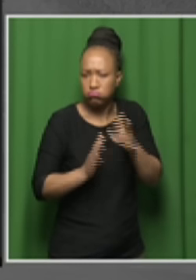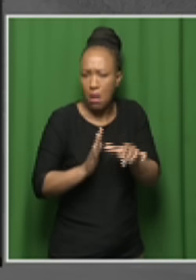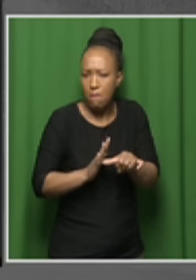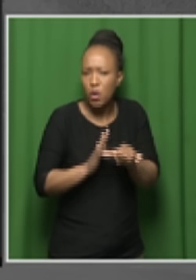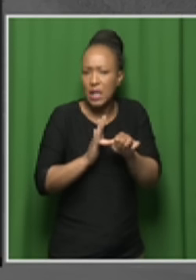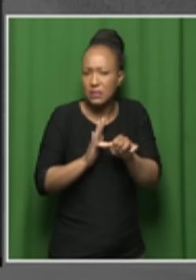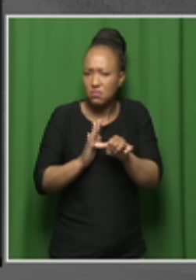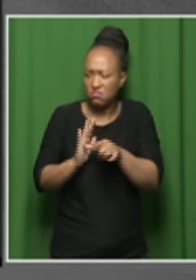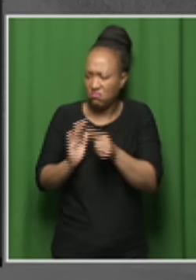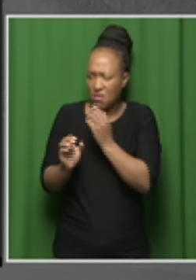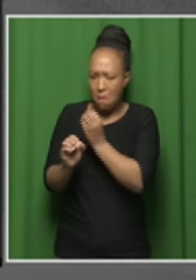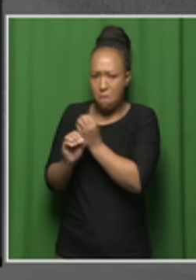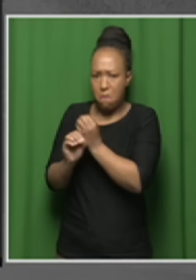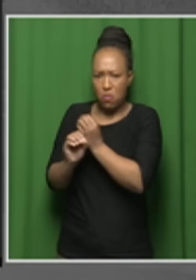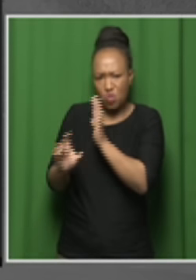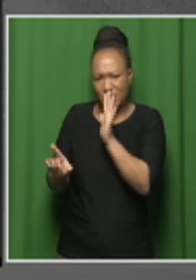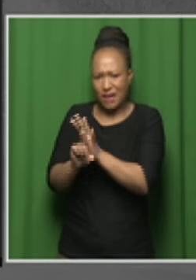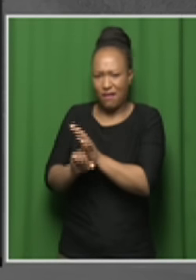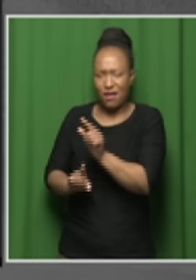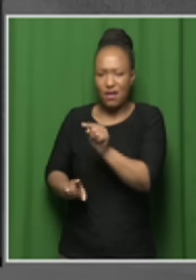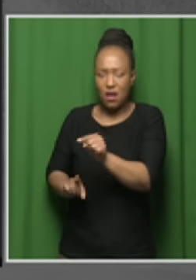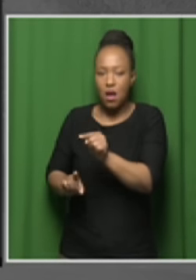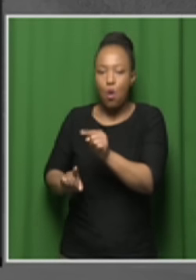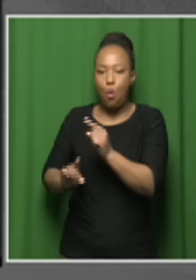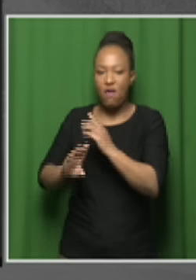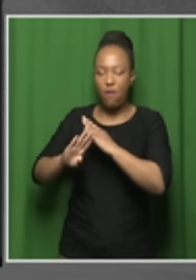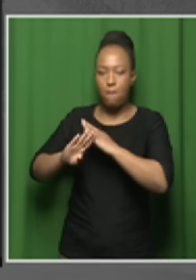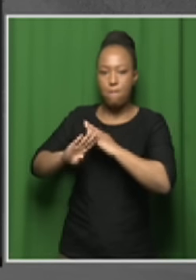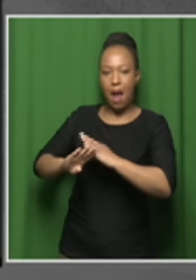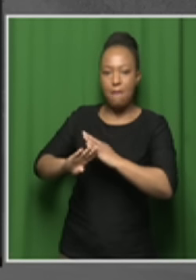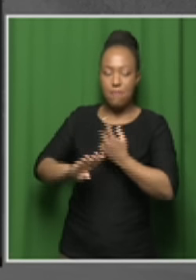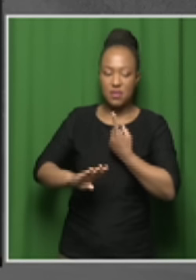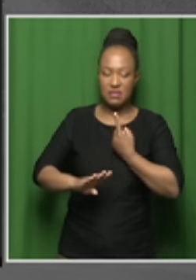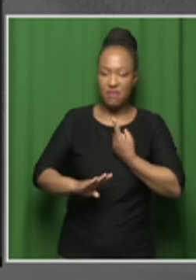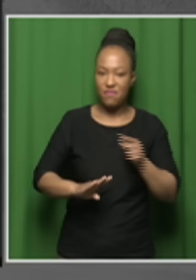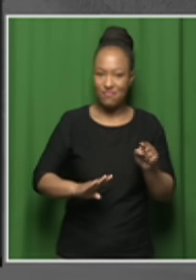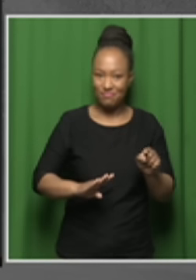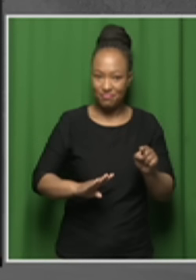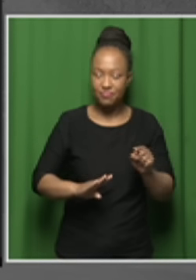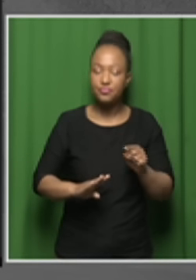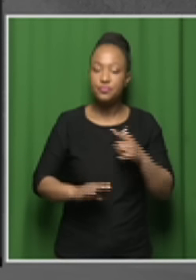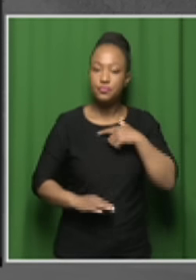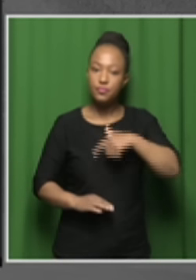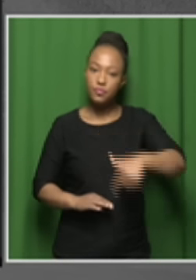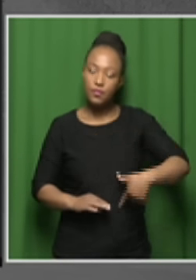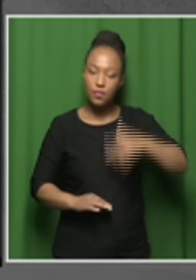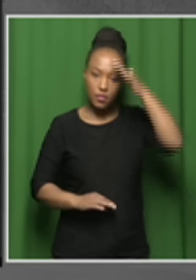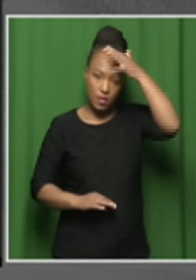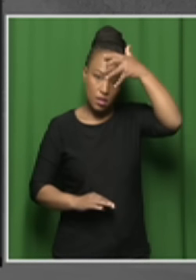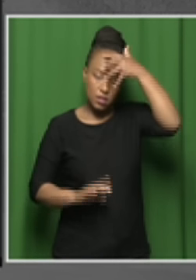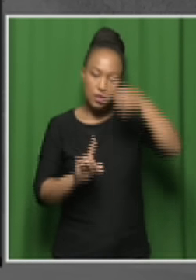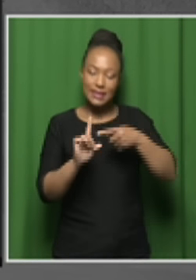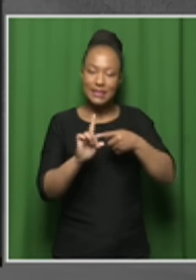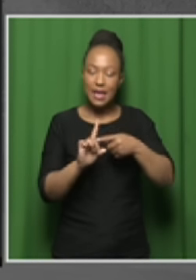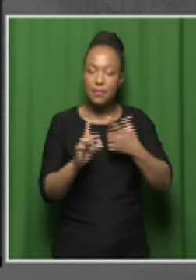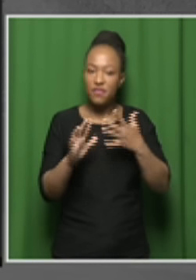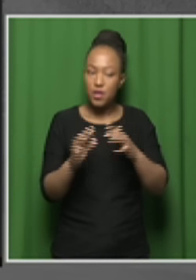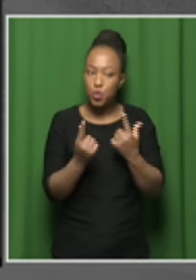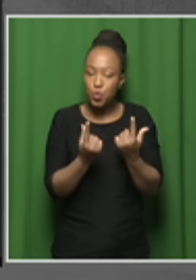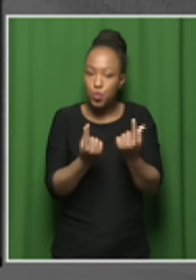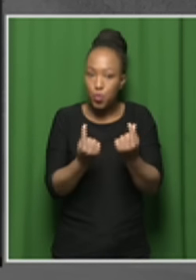So they were given a heads up, Leanne, that this might happen. President Trump and the administration have taken all necessary steps to protect